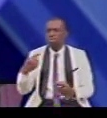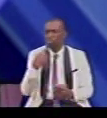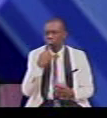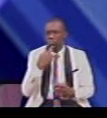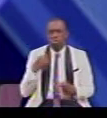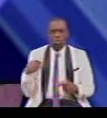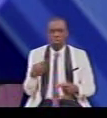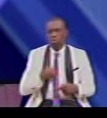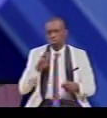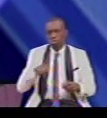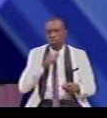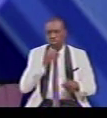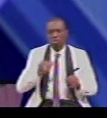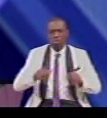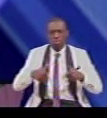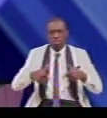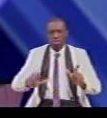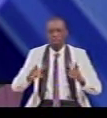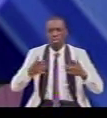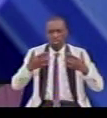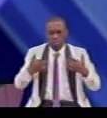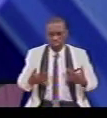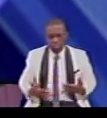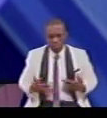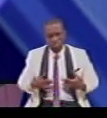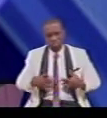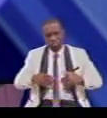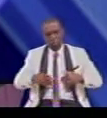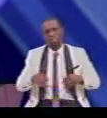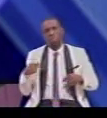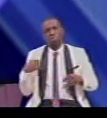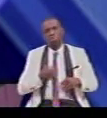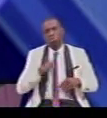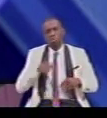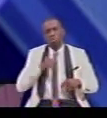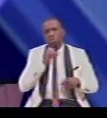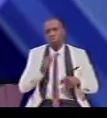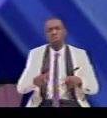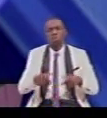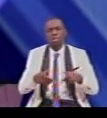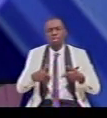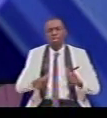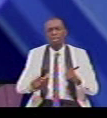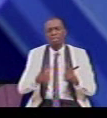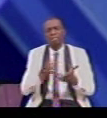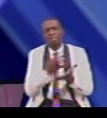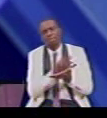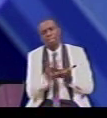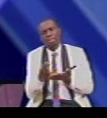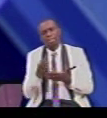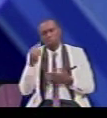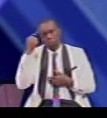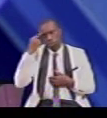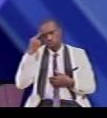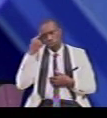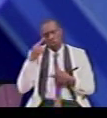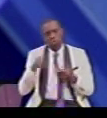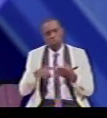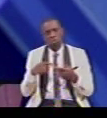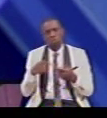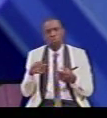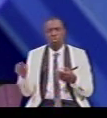discouragement we must not allow failure thought to Sidetrack Us in any way